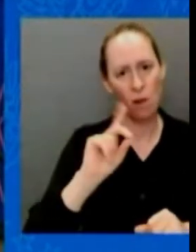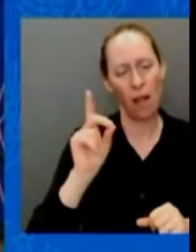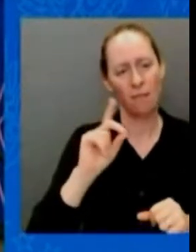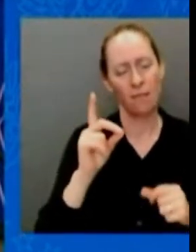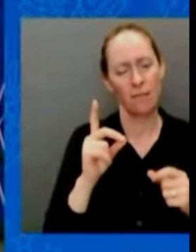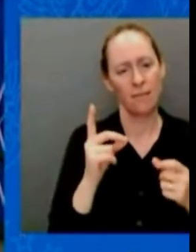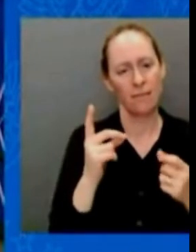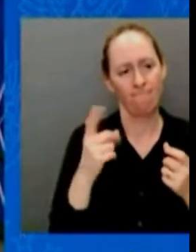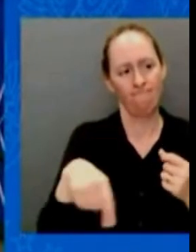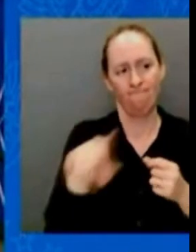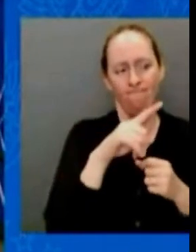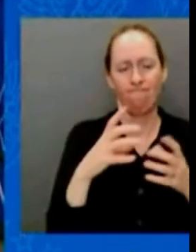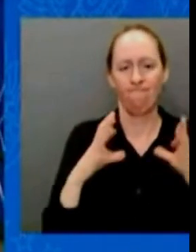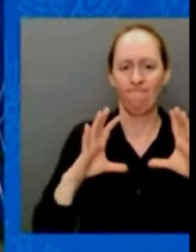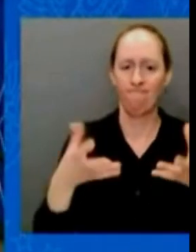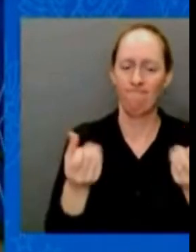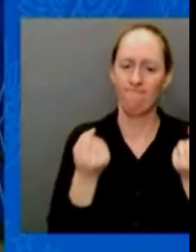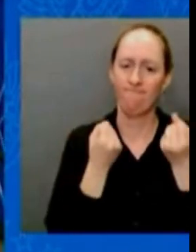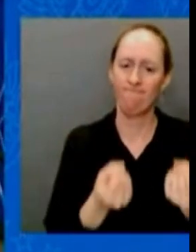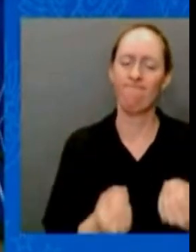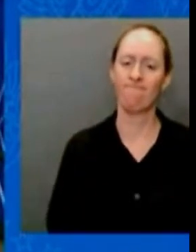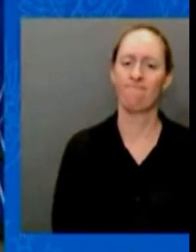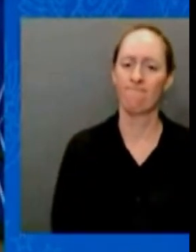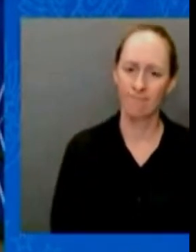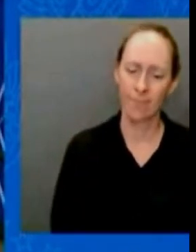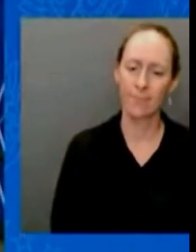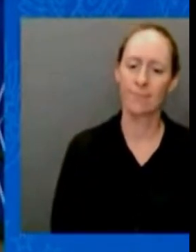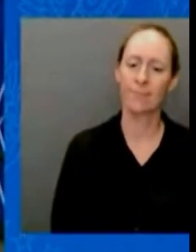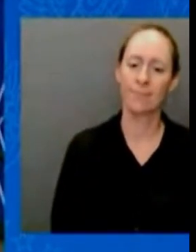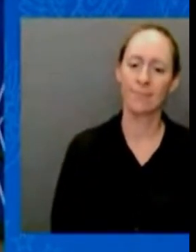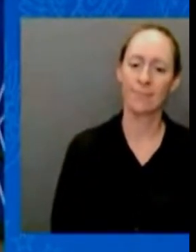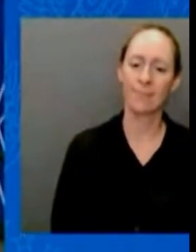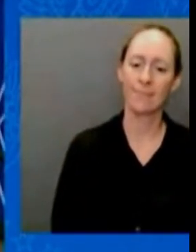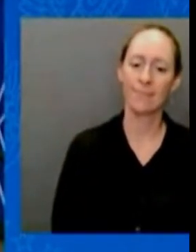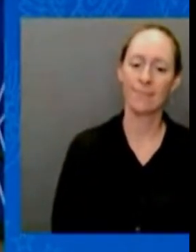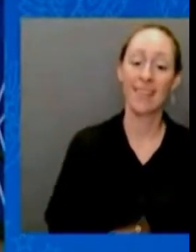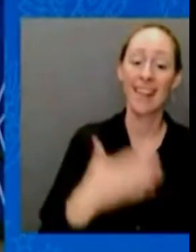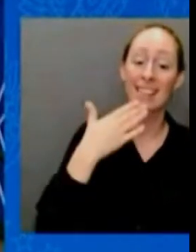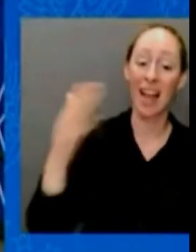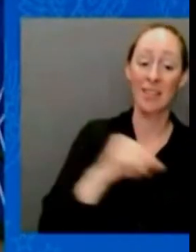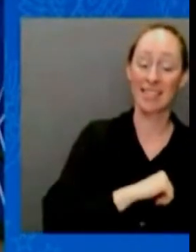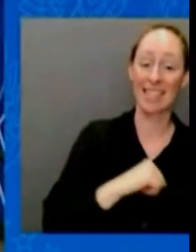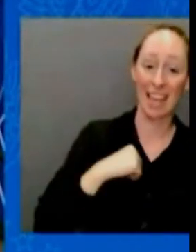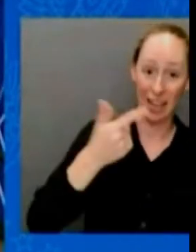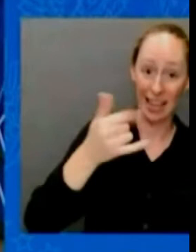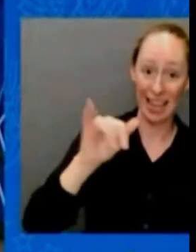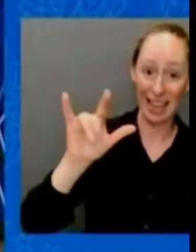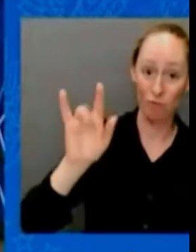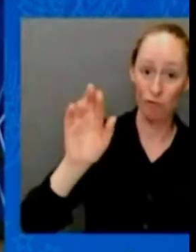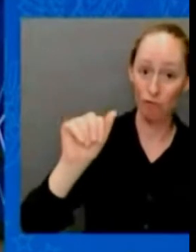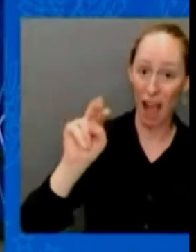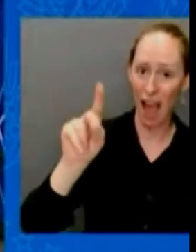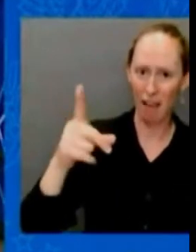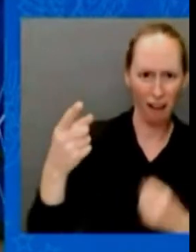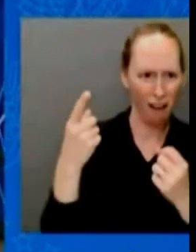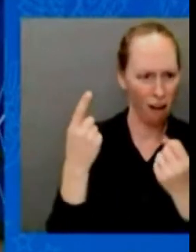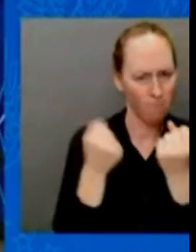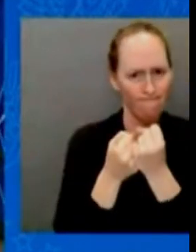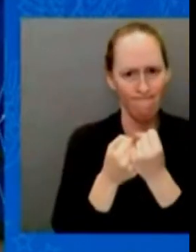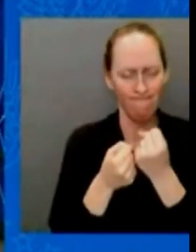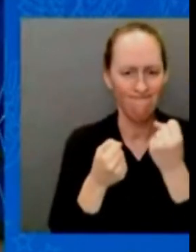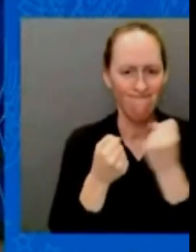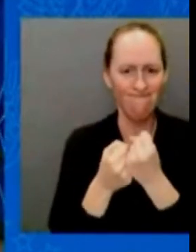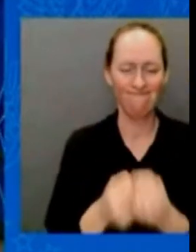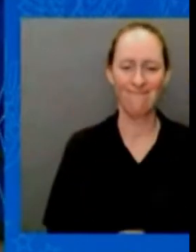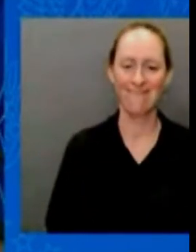Senator Gillibrand and all the other senators who teamed up on this. And in New York State, knowing how important this was to our state, I thank the